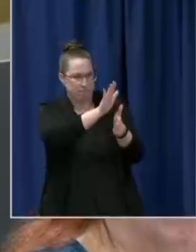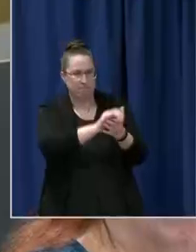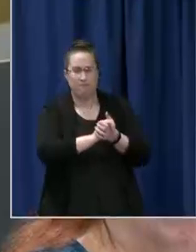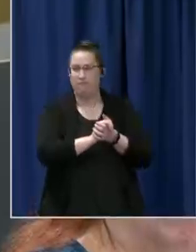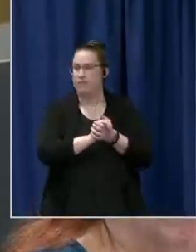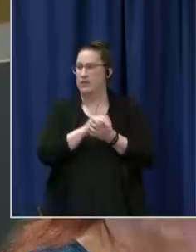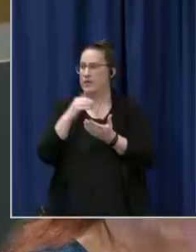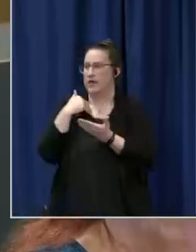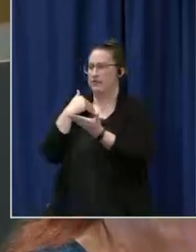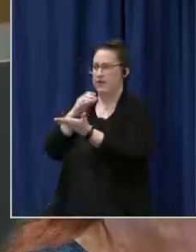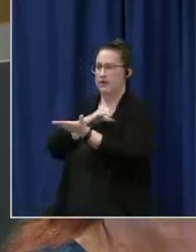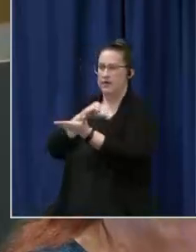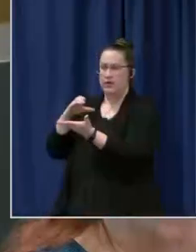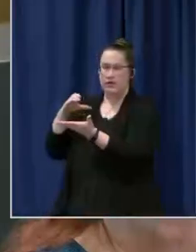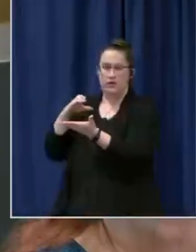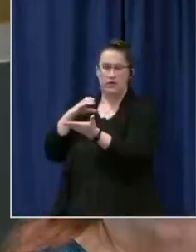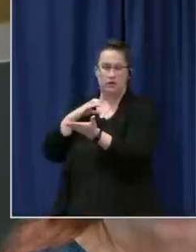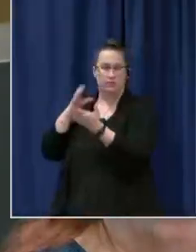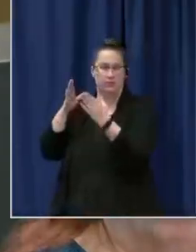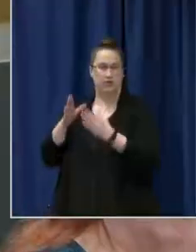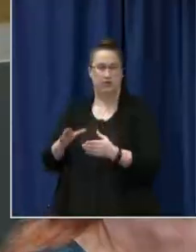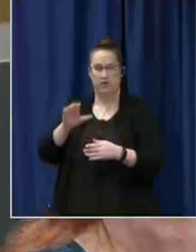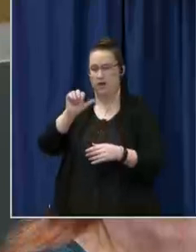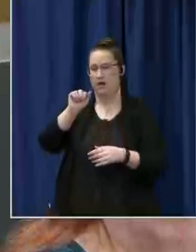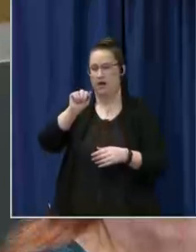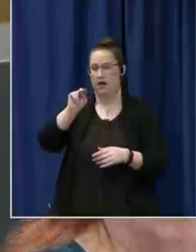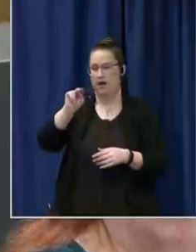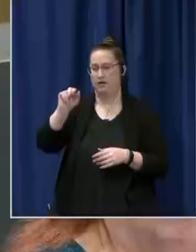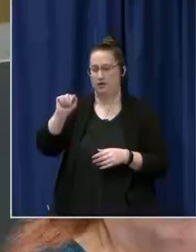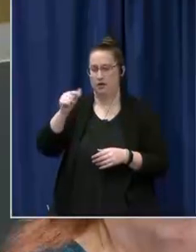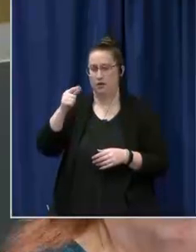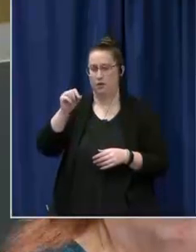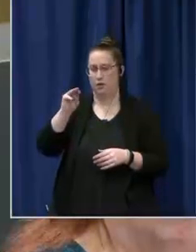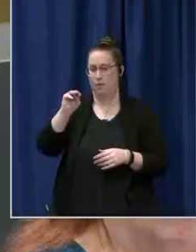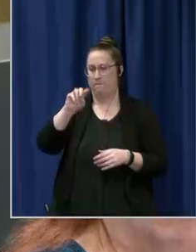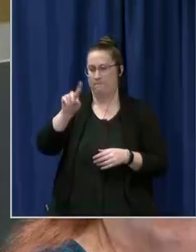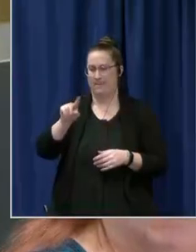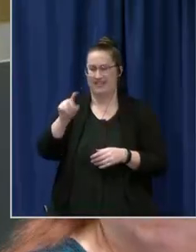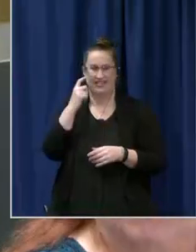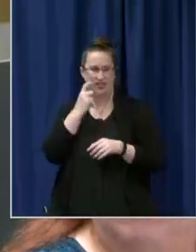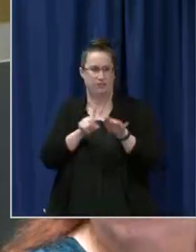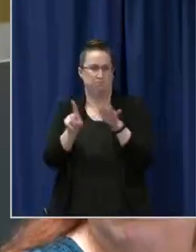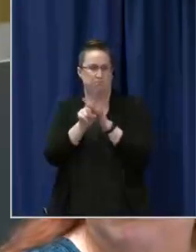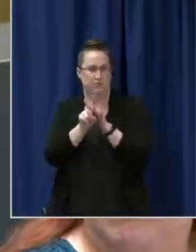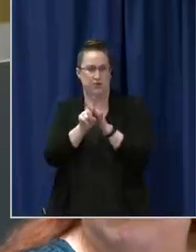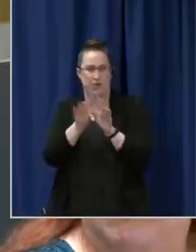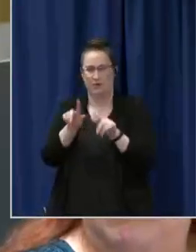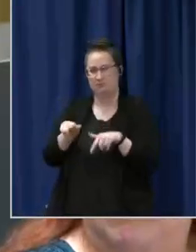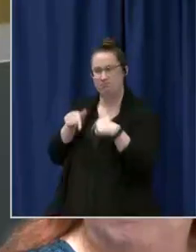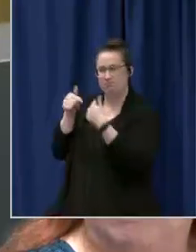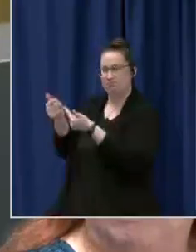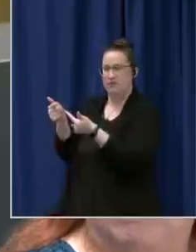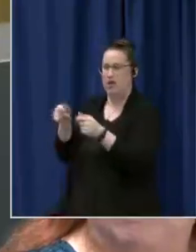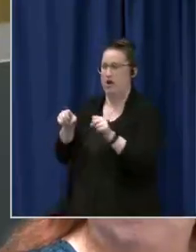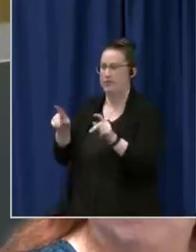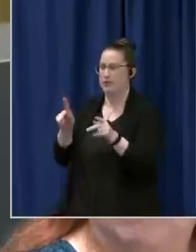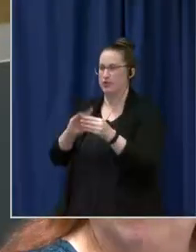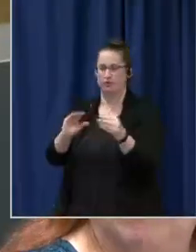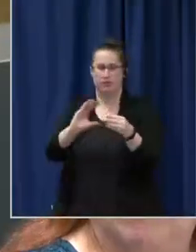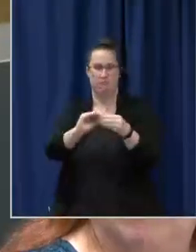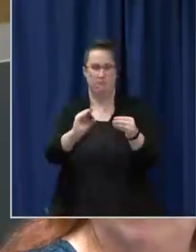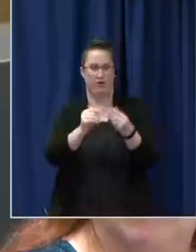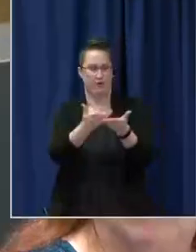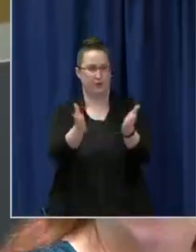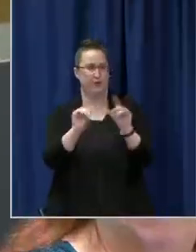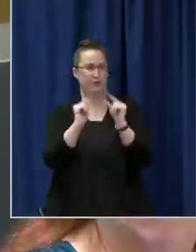have Commissioner Ana Gomez, who's joined us, and I'll give her an opportunity to make remarks to the